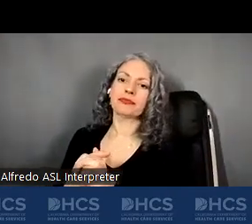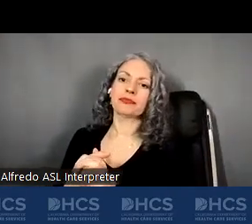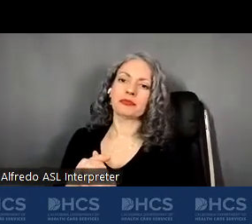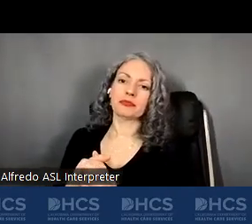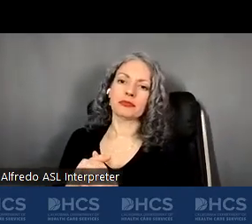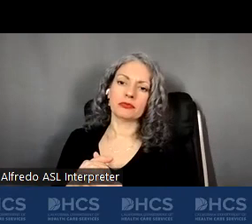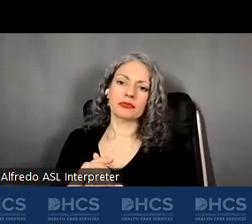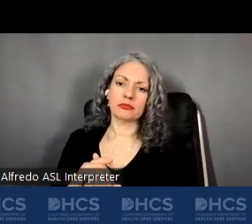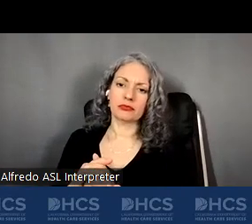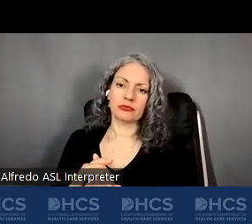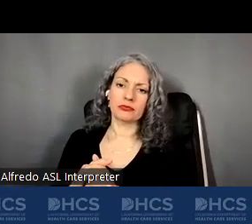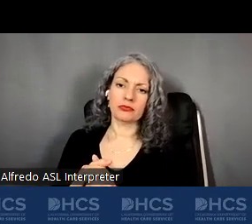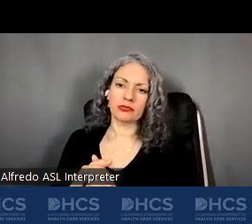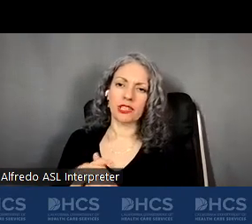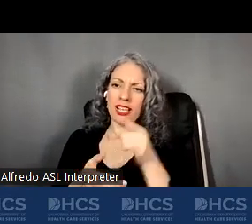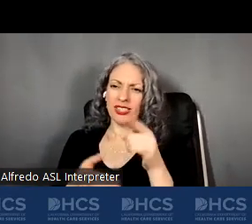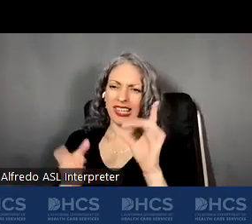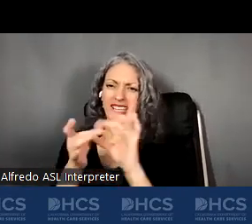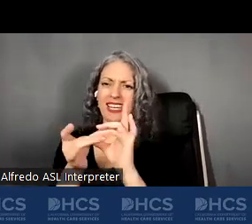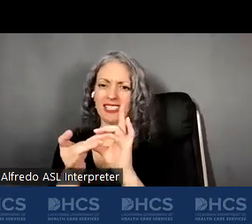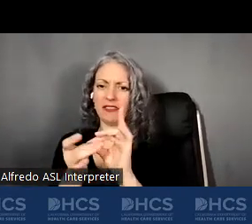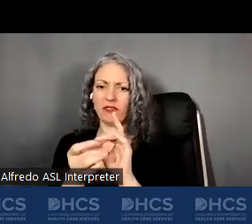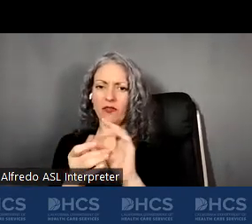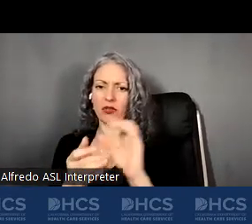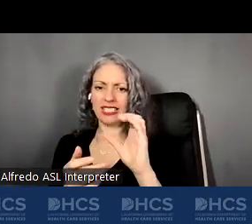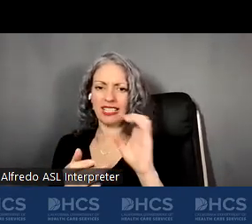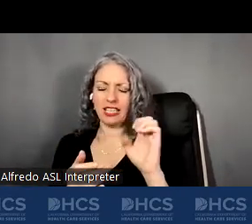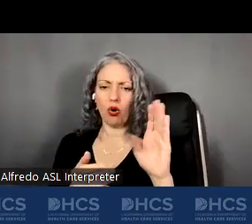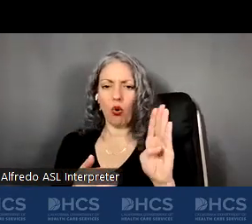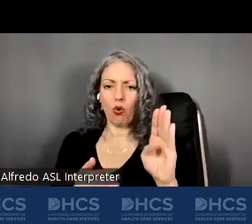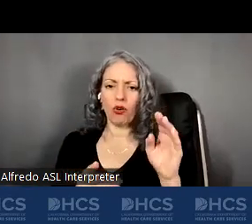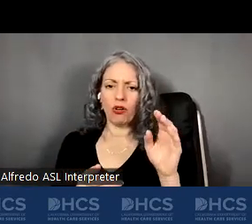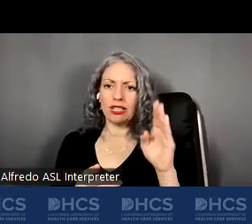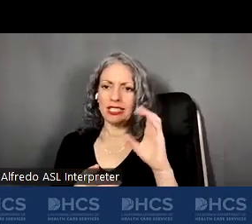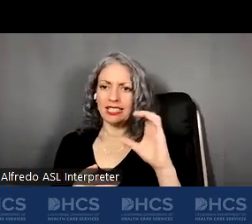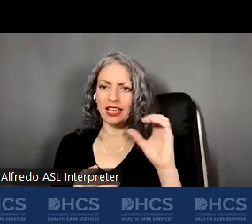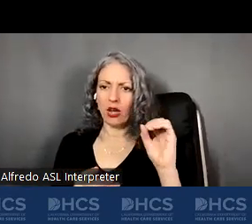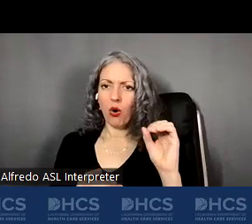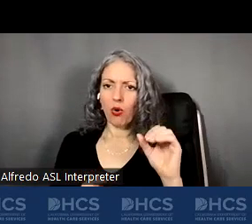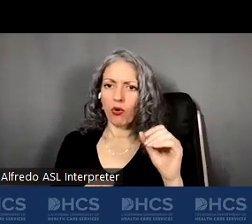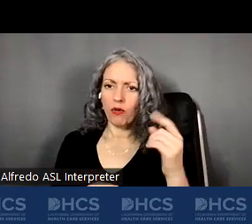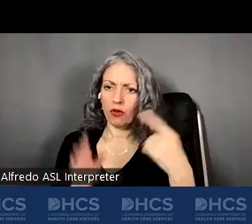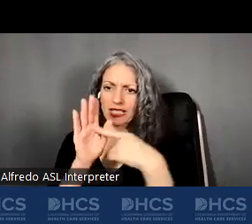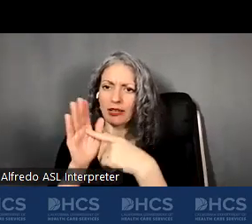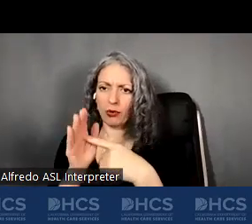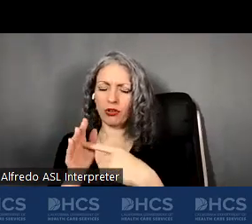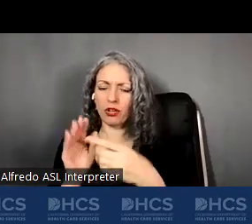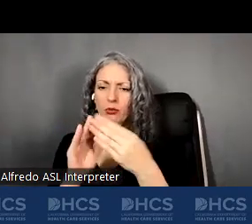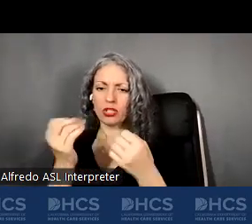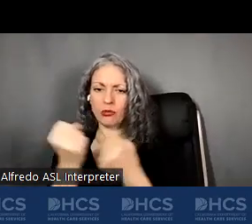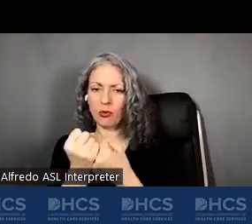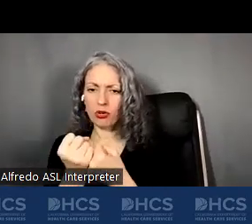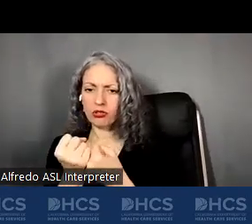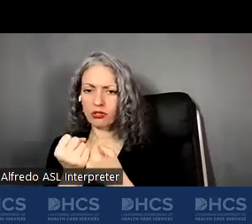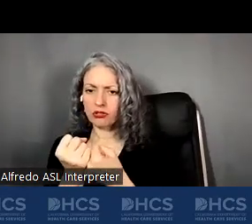the question is, would they be tied to a CBO, for example, that is looking to provide ECM and community supports? And as long